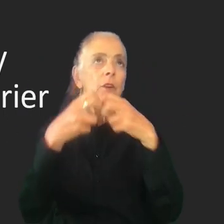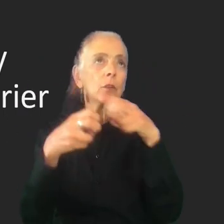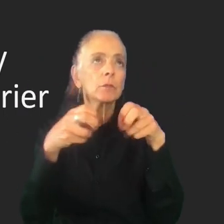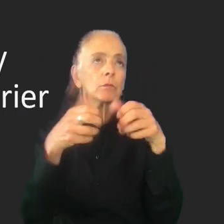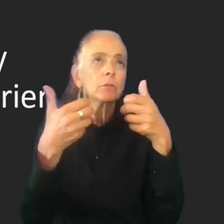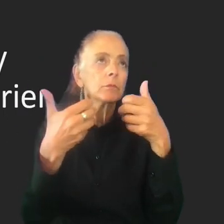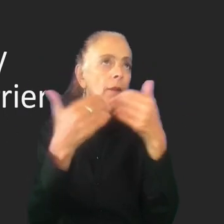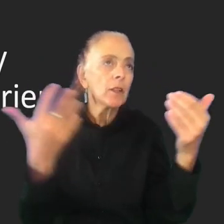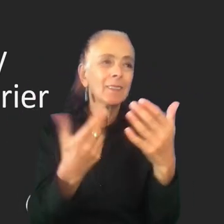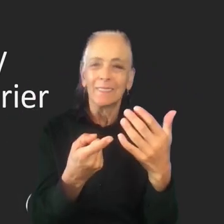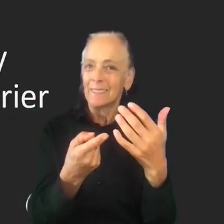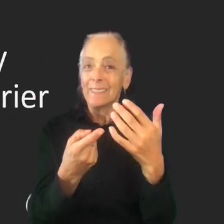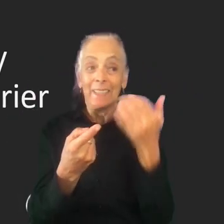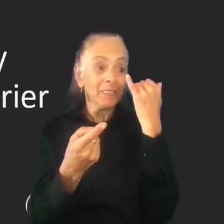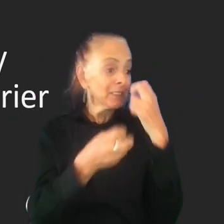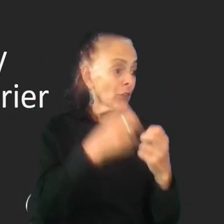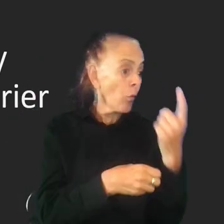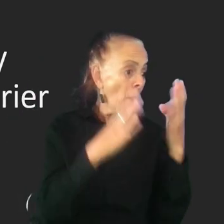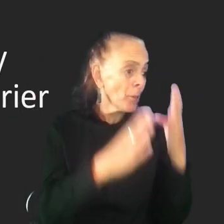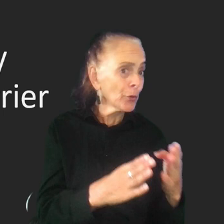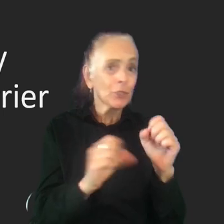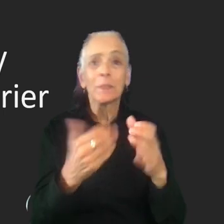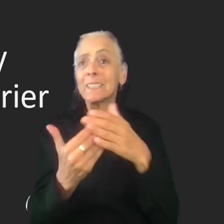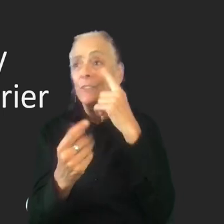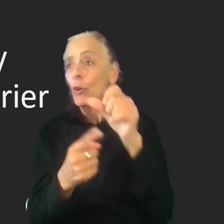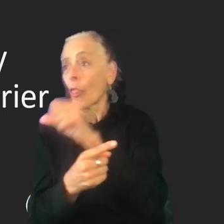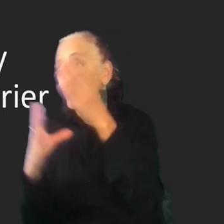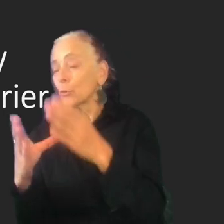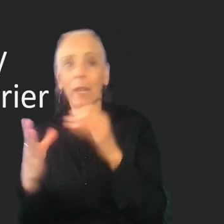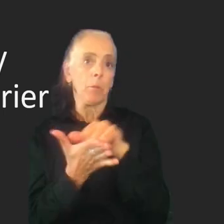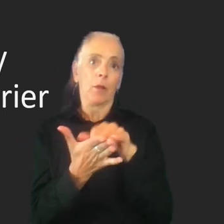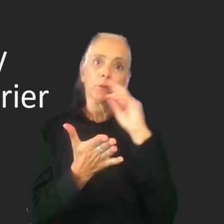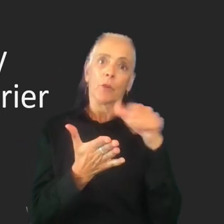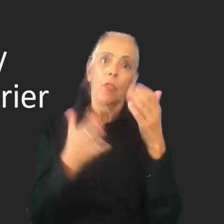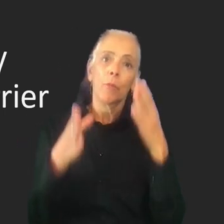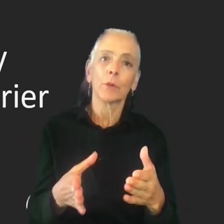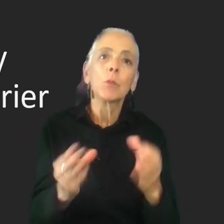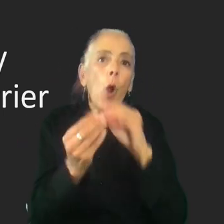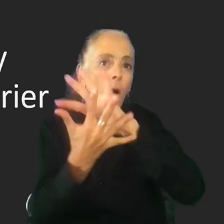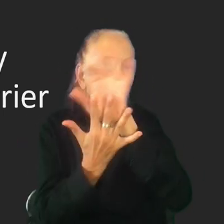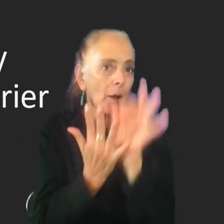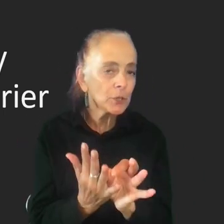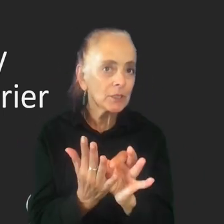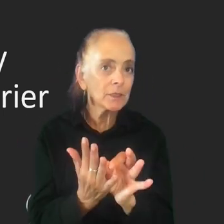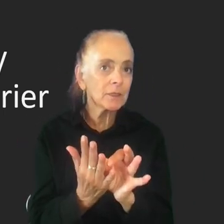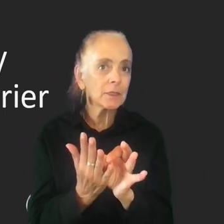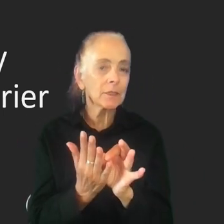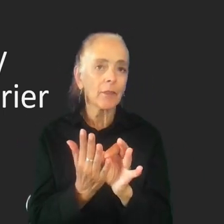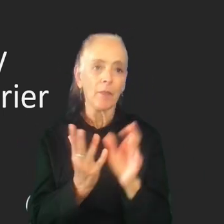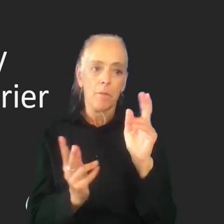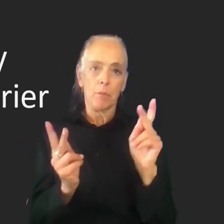one person is easy for another and then possible for another so options let more people have the kind of experience the developer